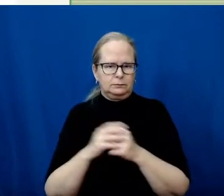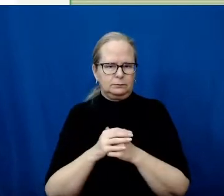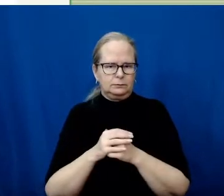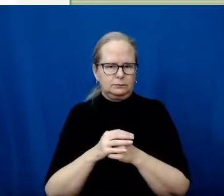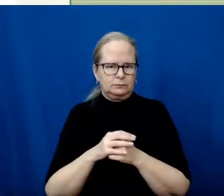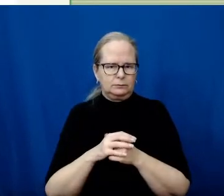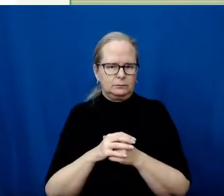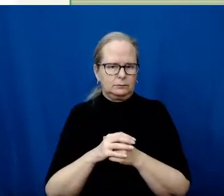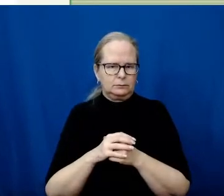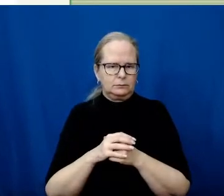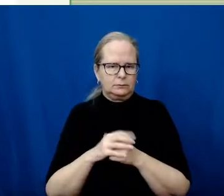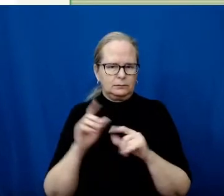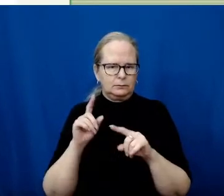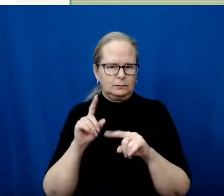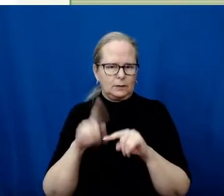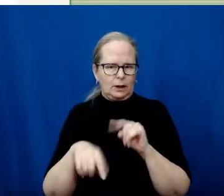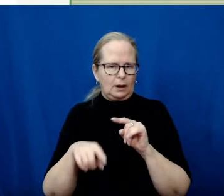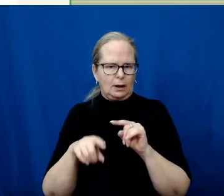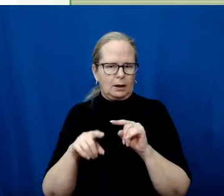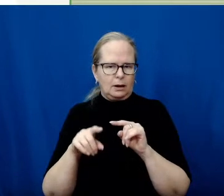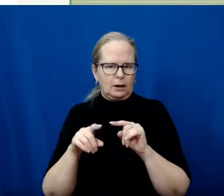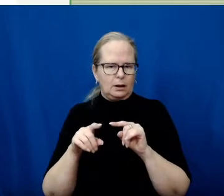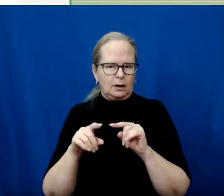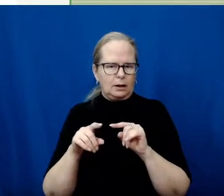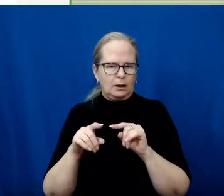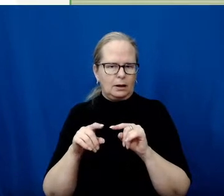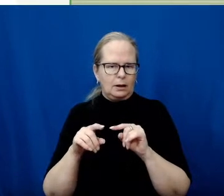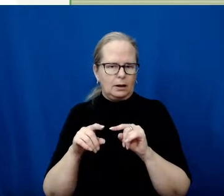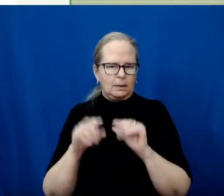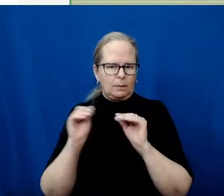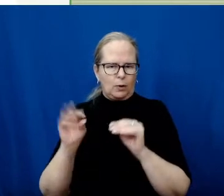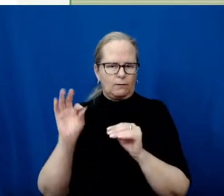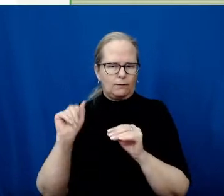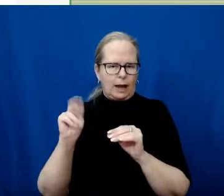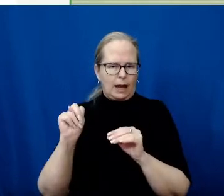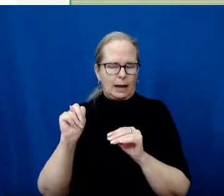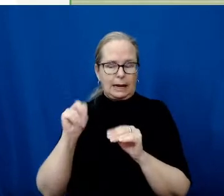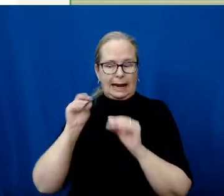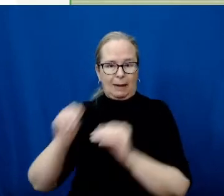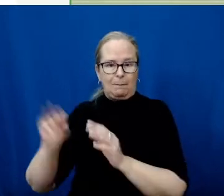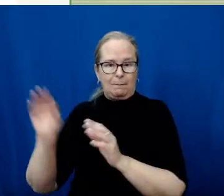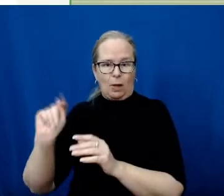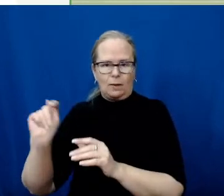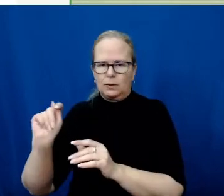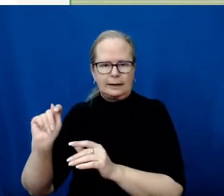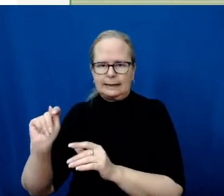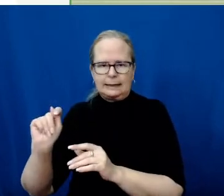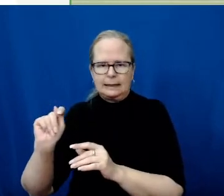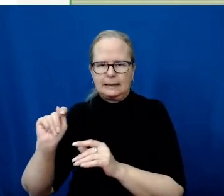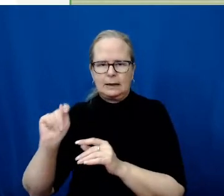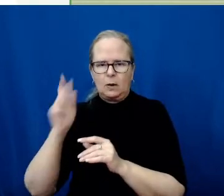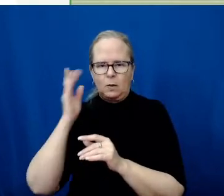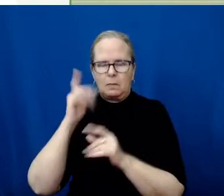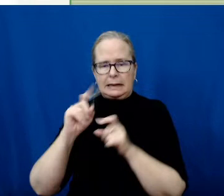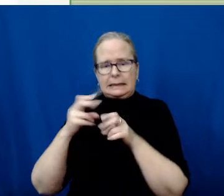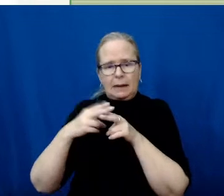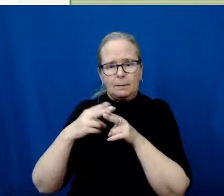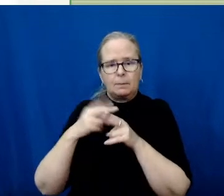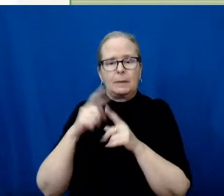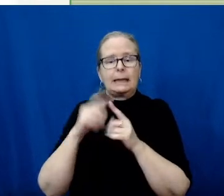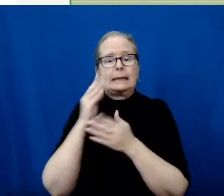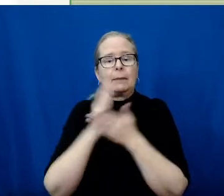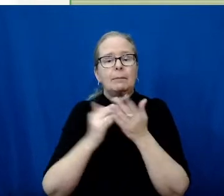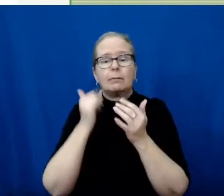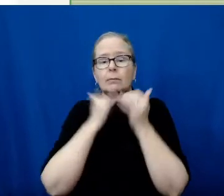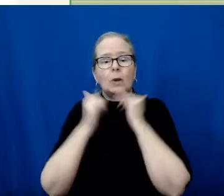fan or a bathroom fan. It's just a temporary solution. It's got some flaws because we're using wind and some science to move the air through